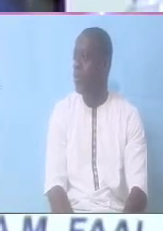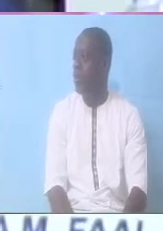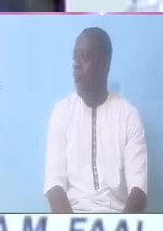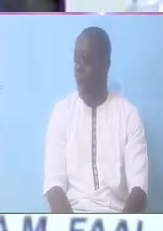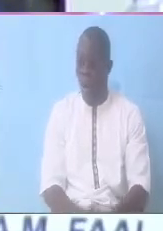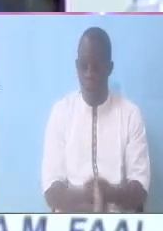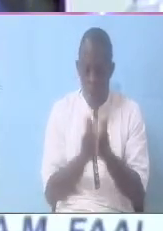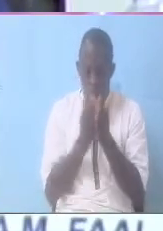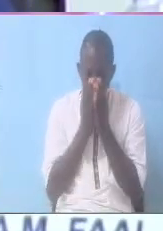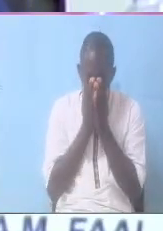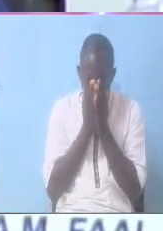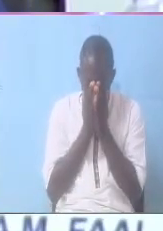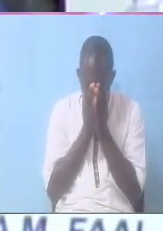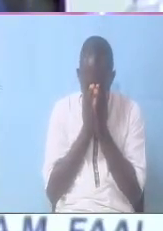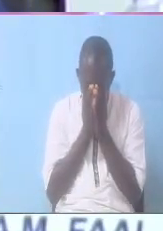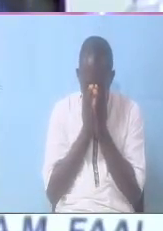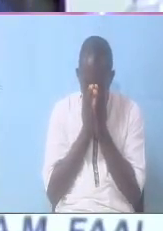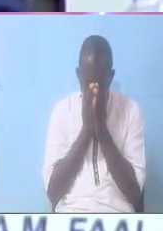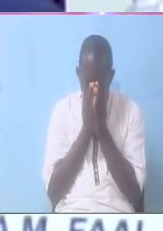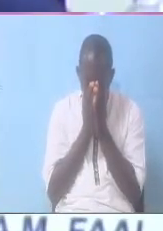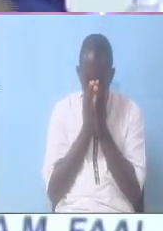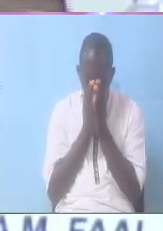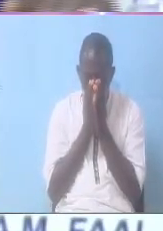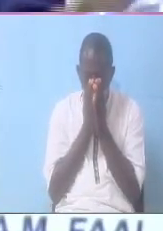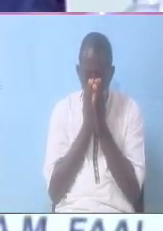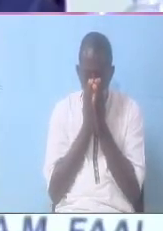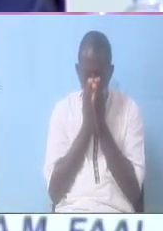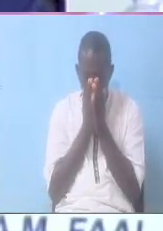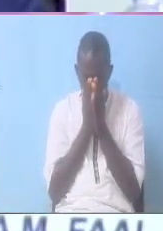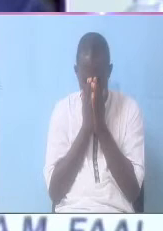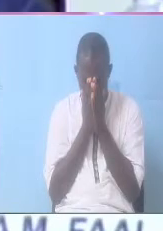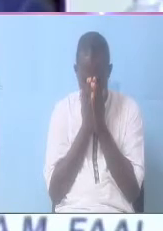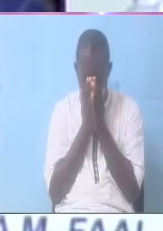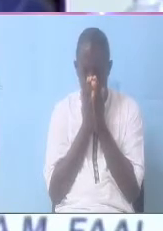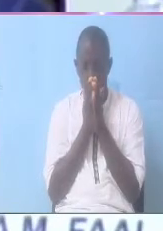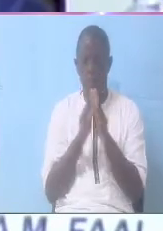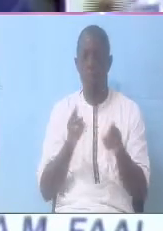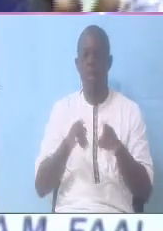So with this, Mr. Witness, I ask you this question.